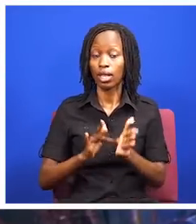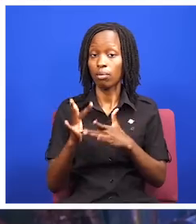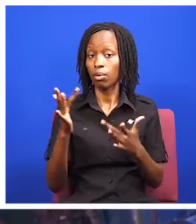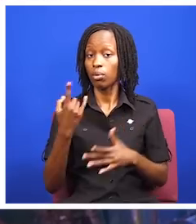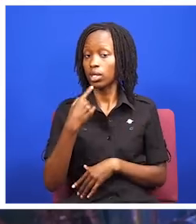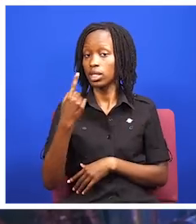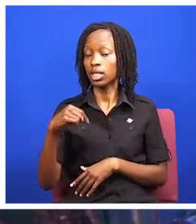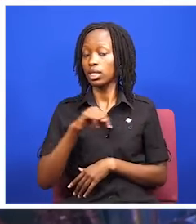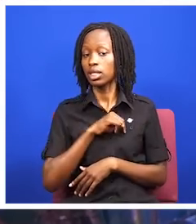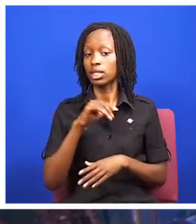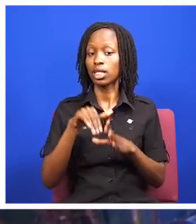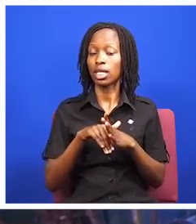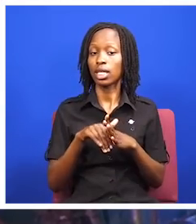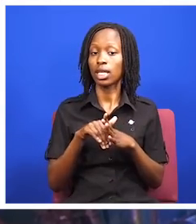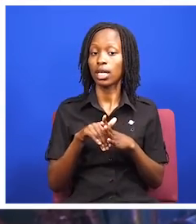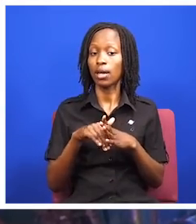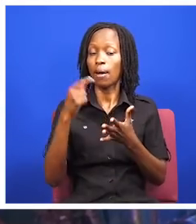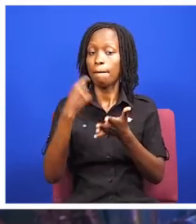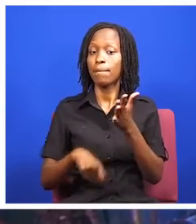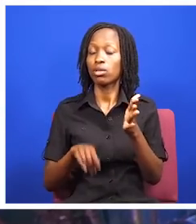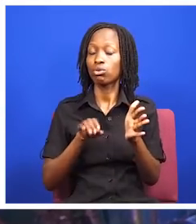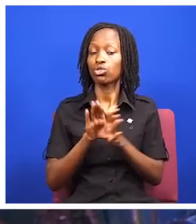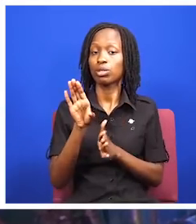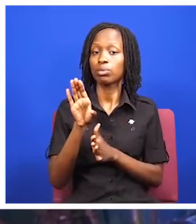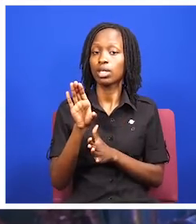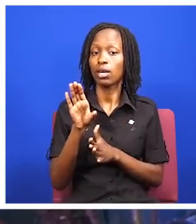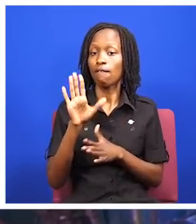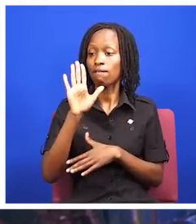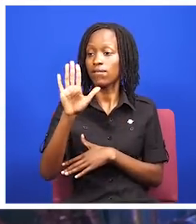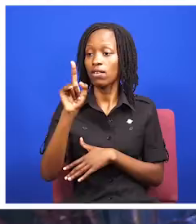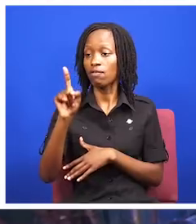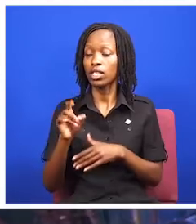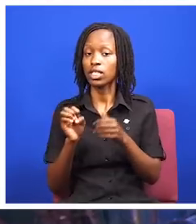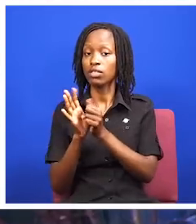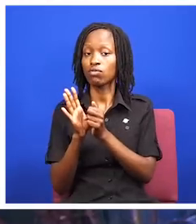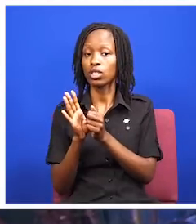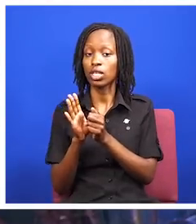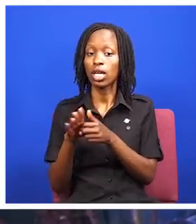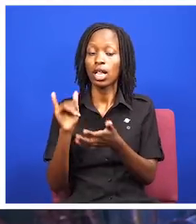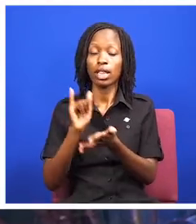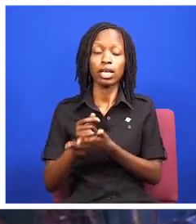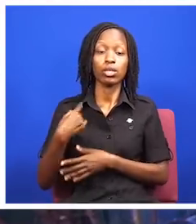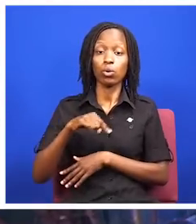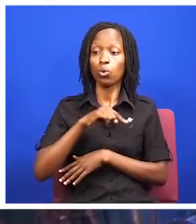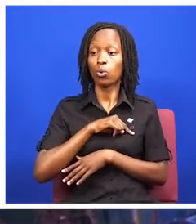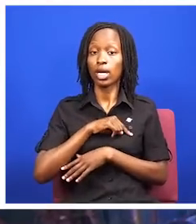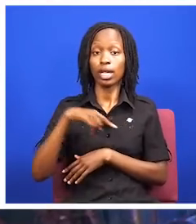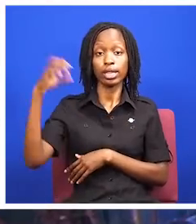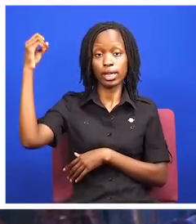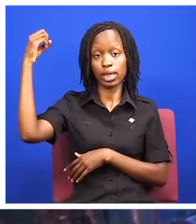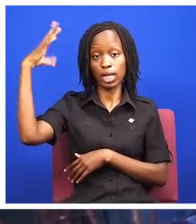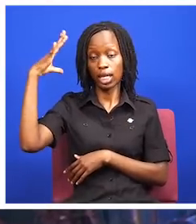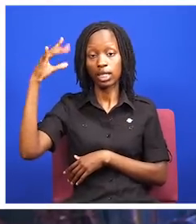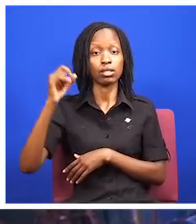the Bible tells us in the book of Matthew, chapter 5 and verse 14, that we are the